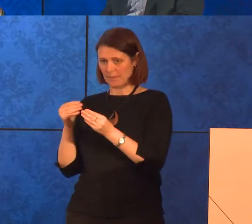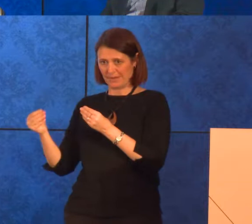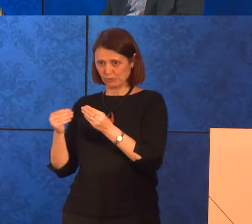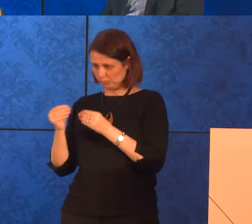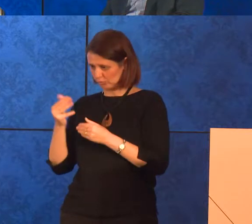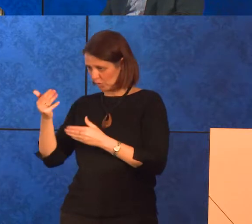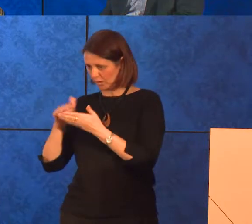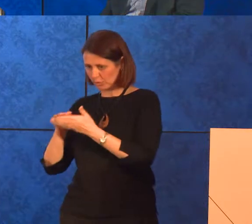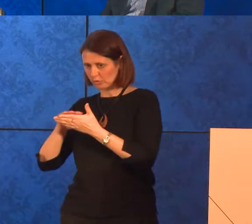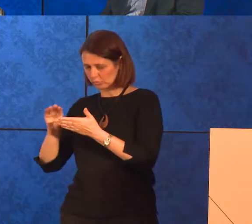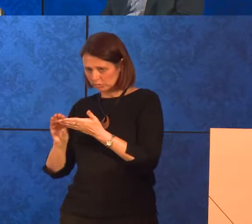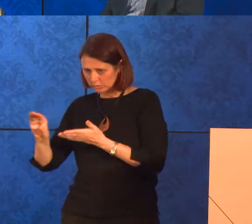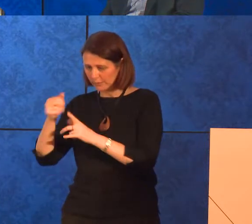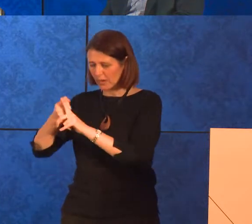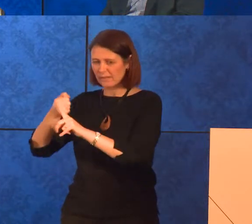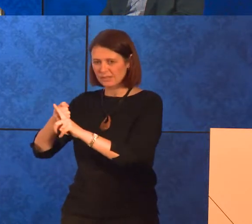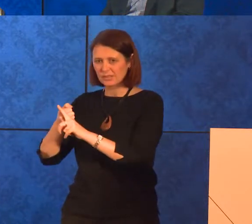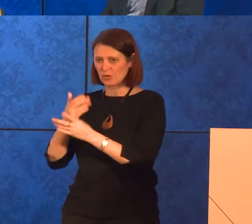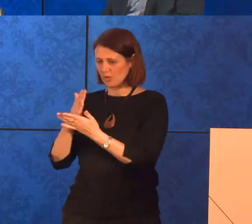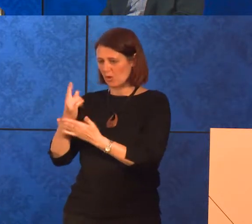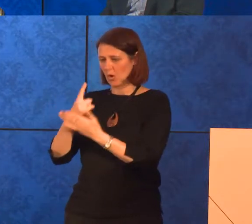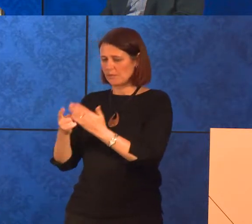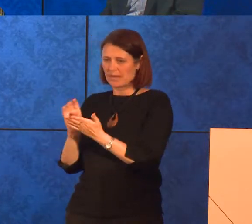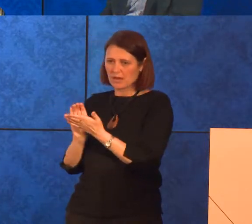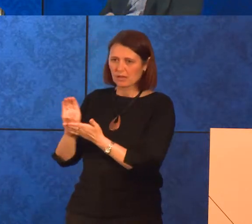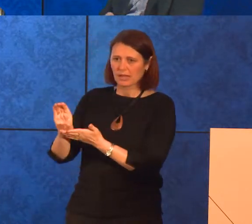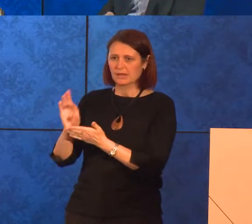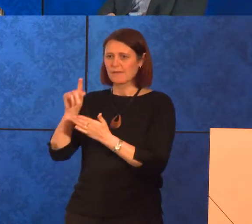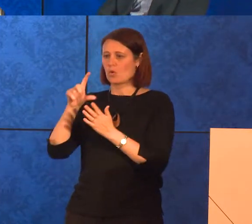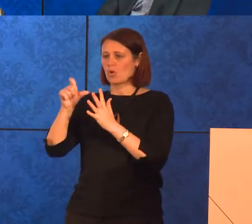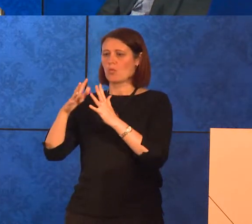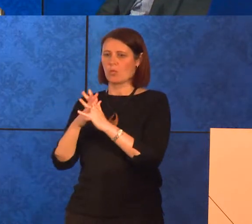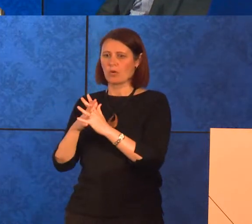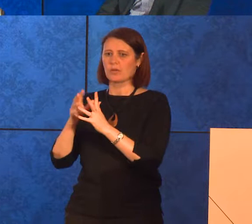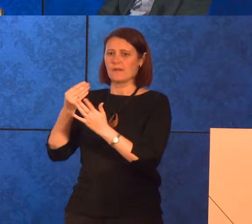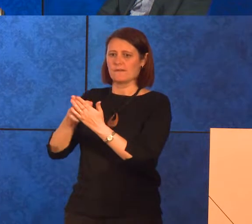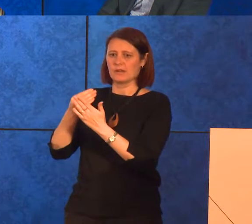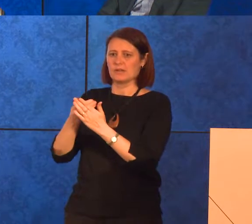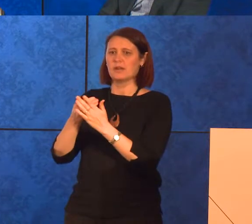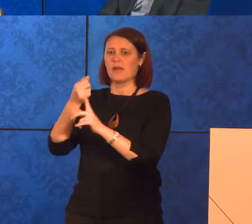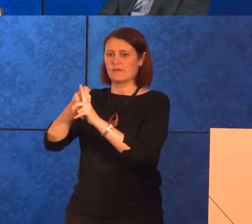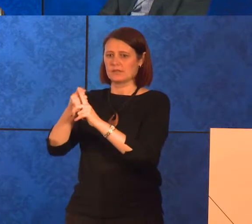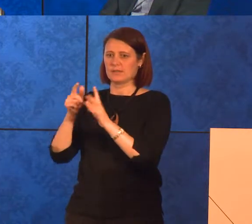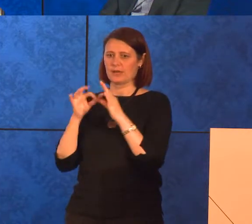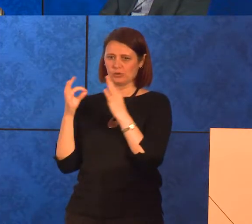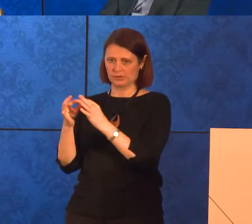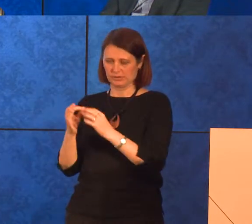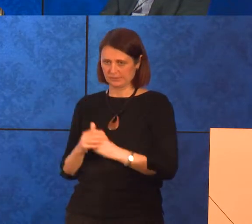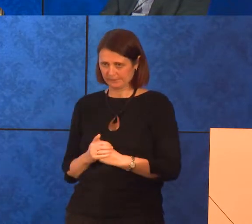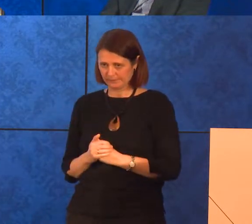allocated for advocacy, it's only being allocated to Commonwealth-funded advocacy agencies. And